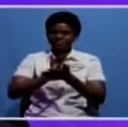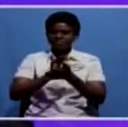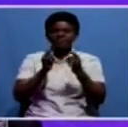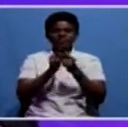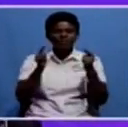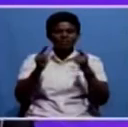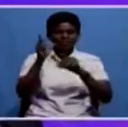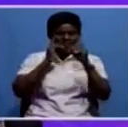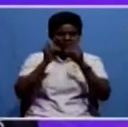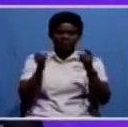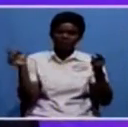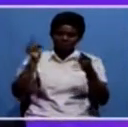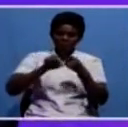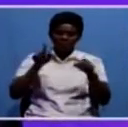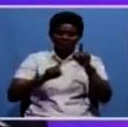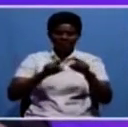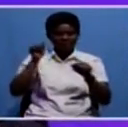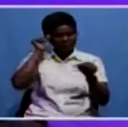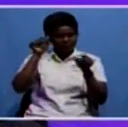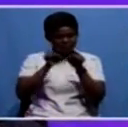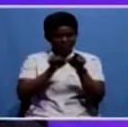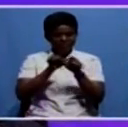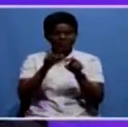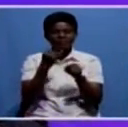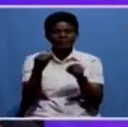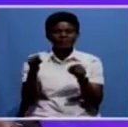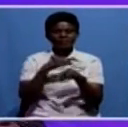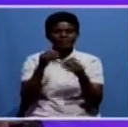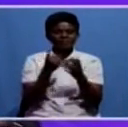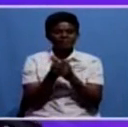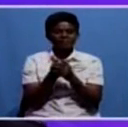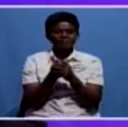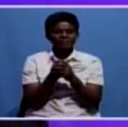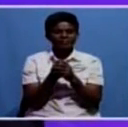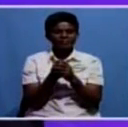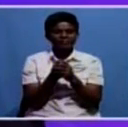debates until people agreed that these are the issues. And